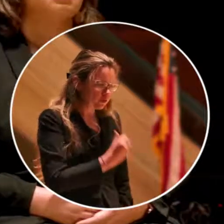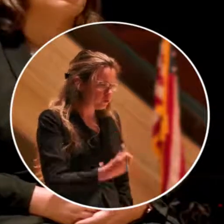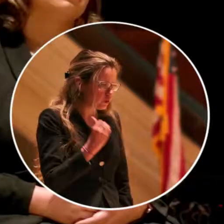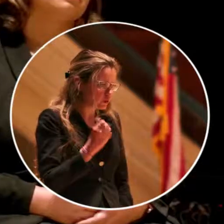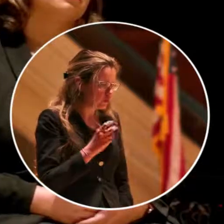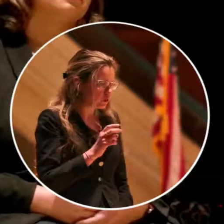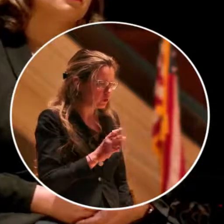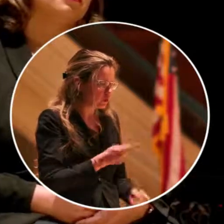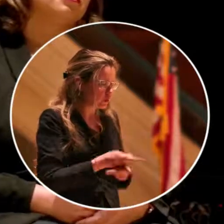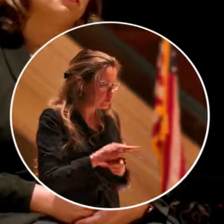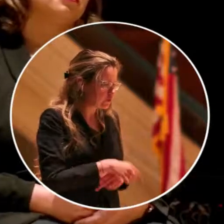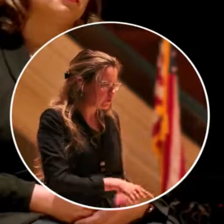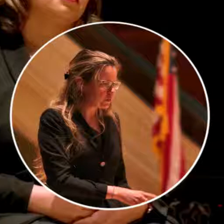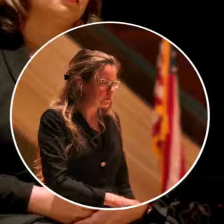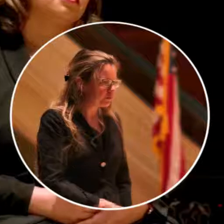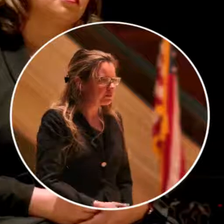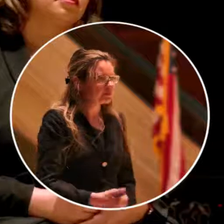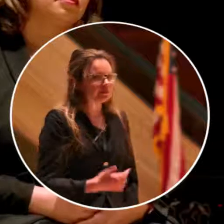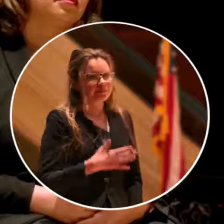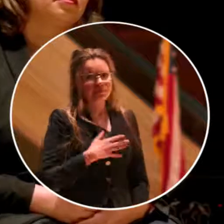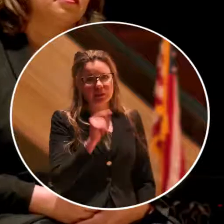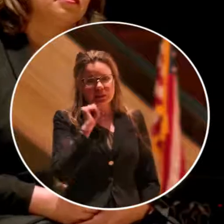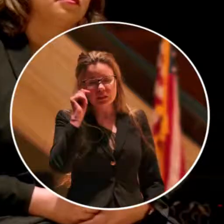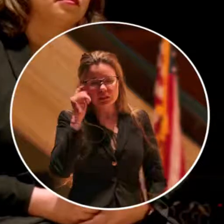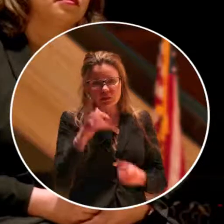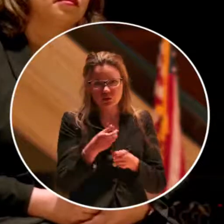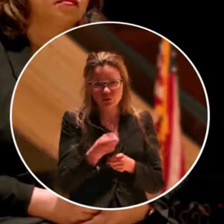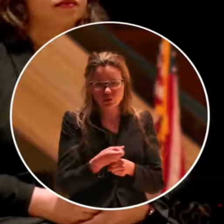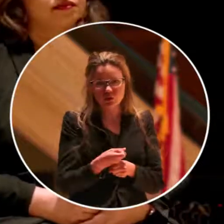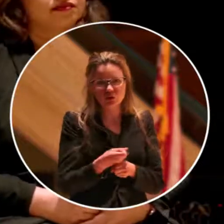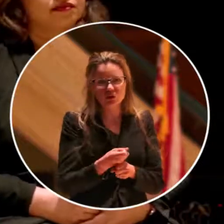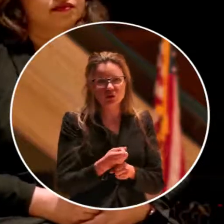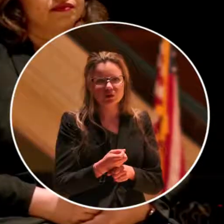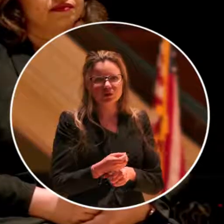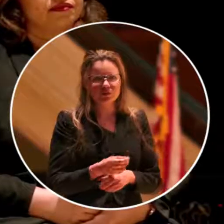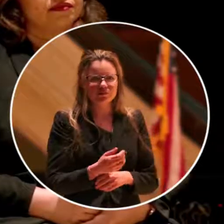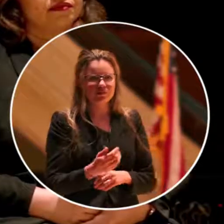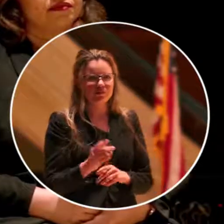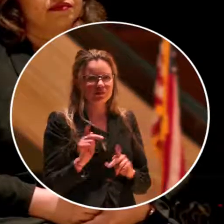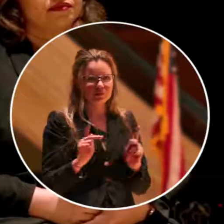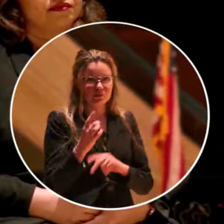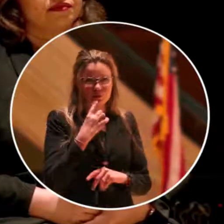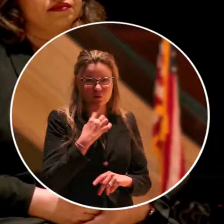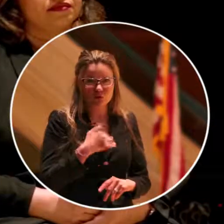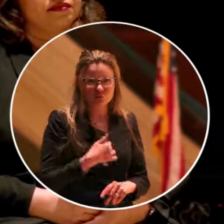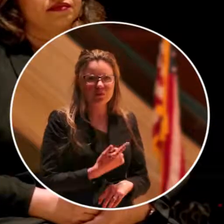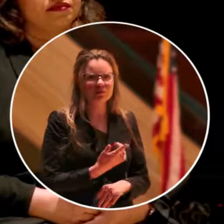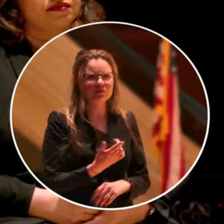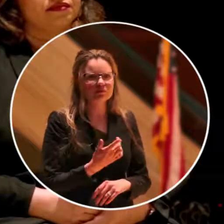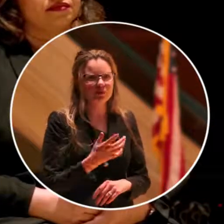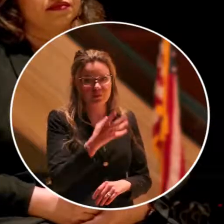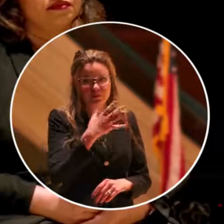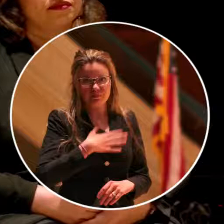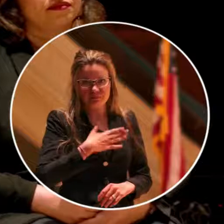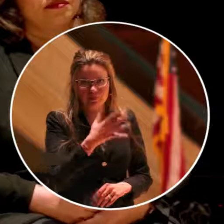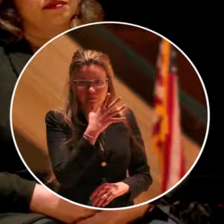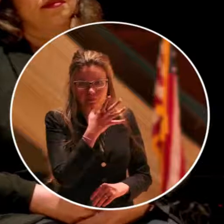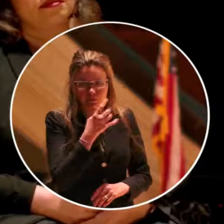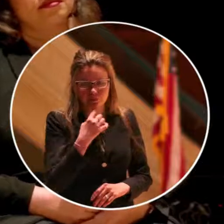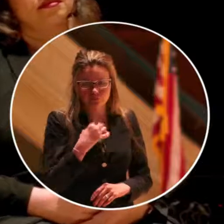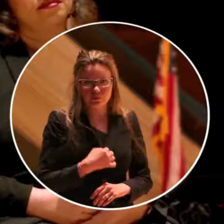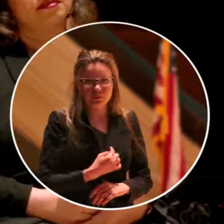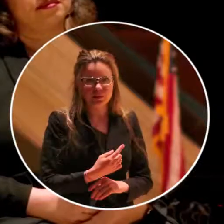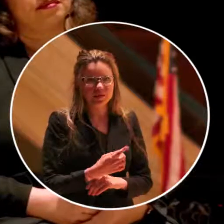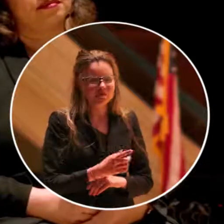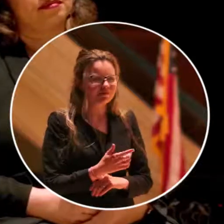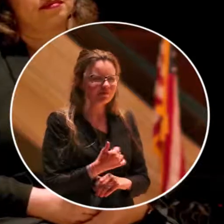my teenage years, I was constantly reminded how my mother couldn't wait until I had a child of my own so